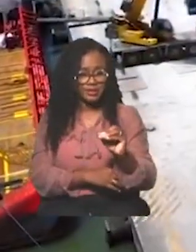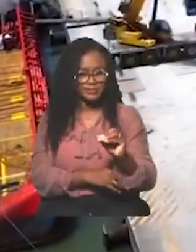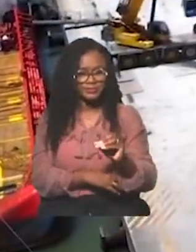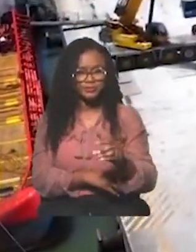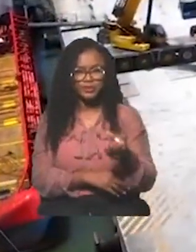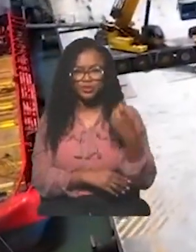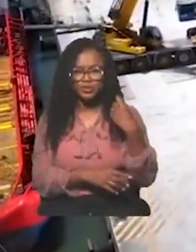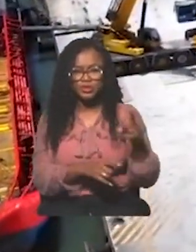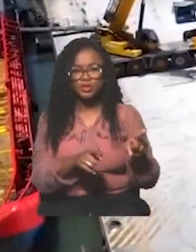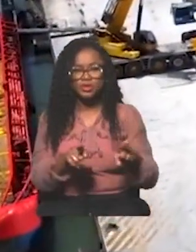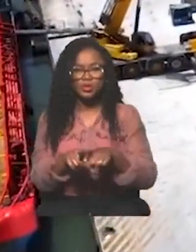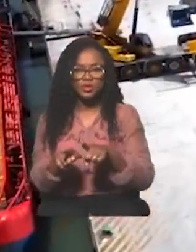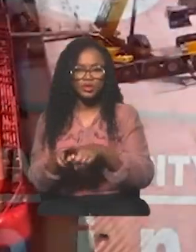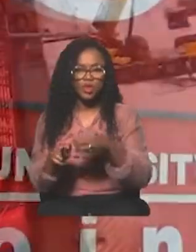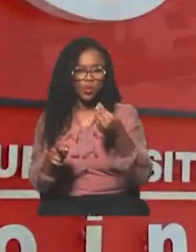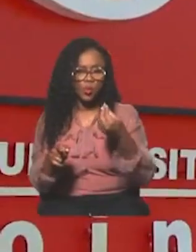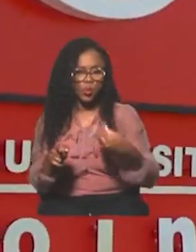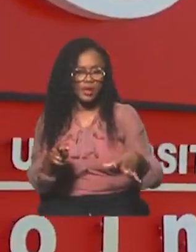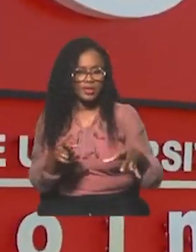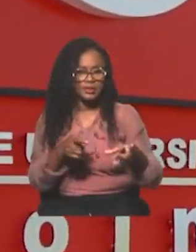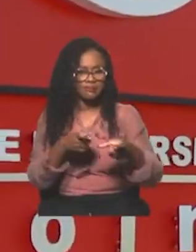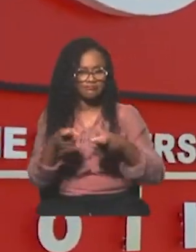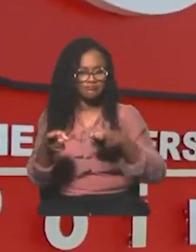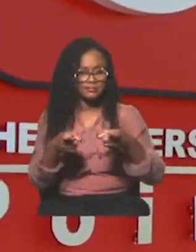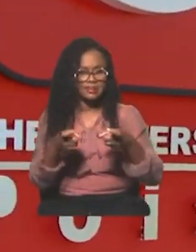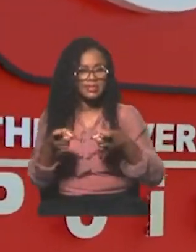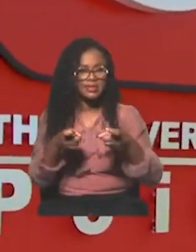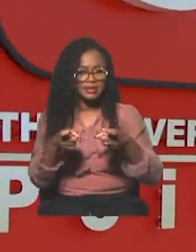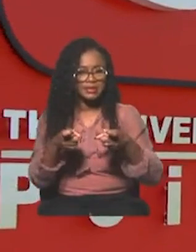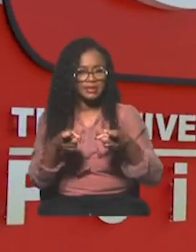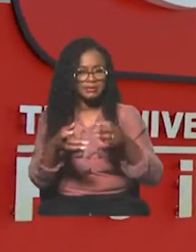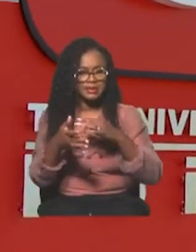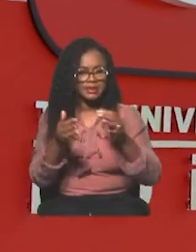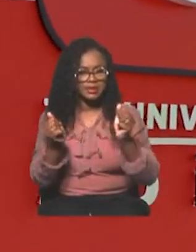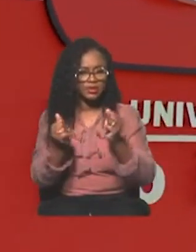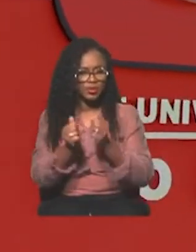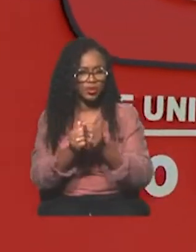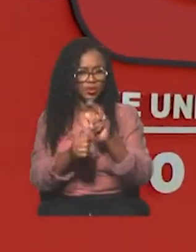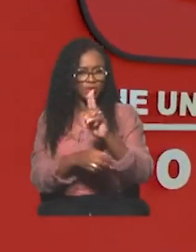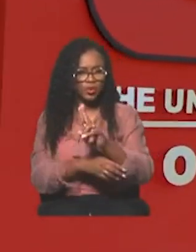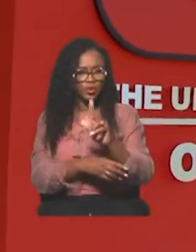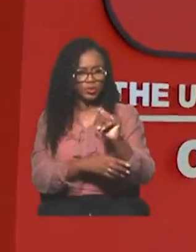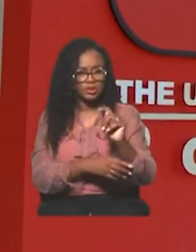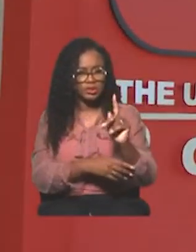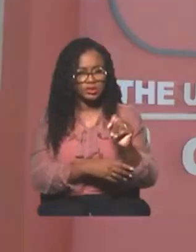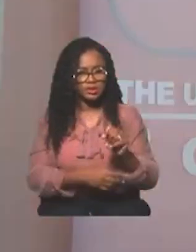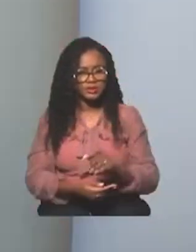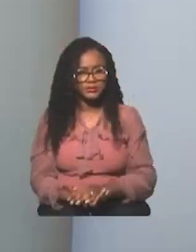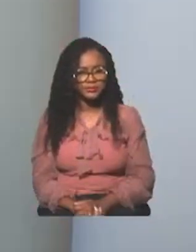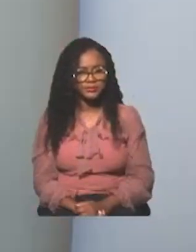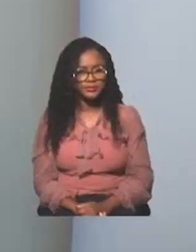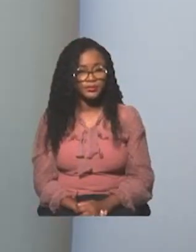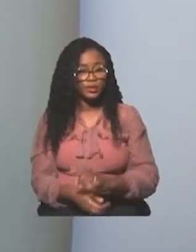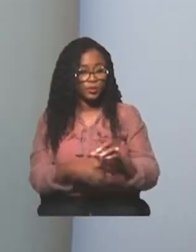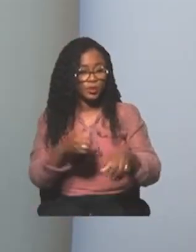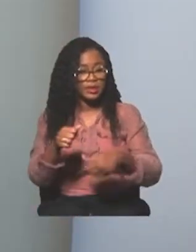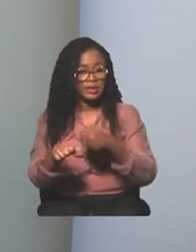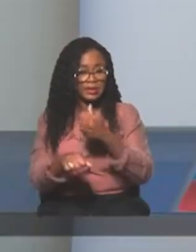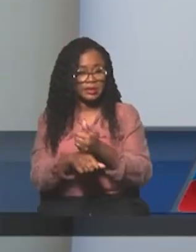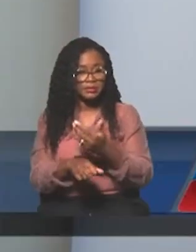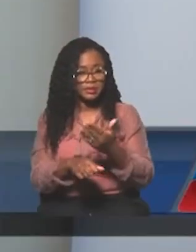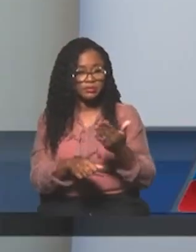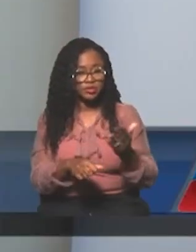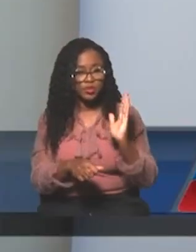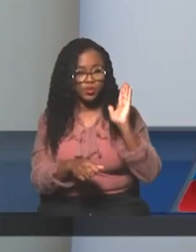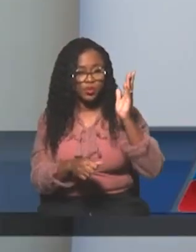recently completed a waste management study with the University of Trinidad and Tobago. And when we implement those measures, we would